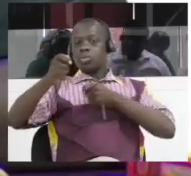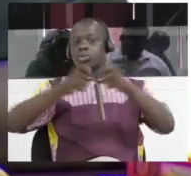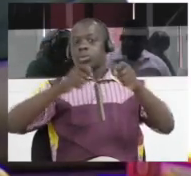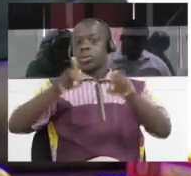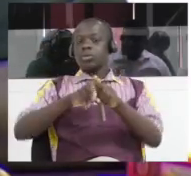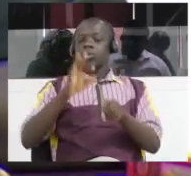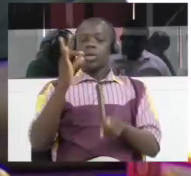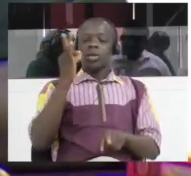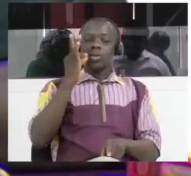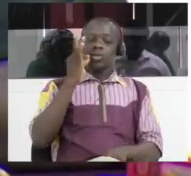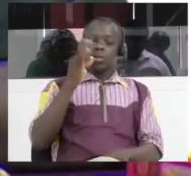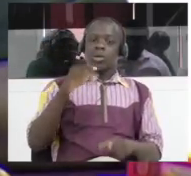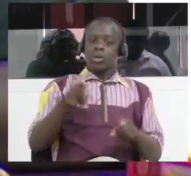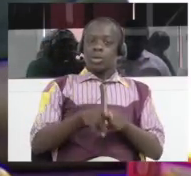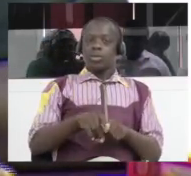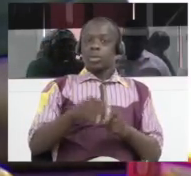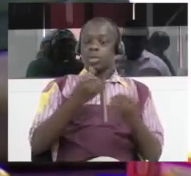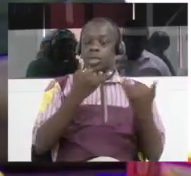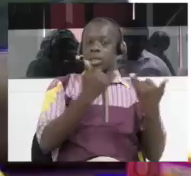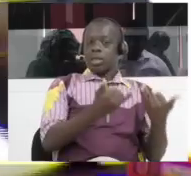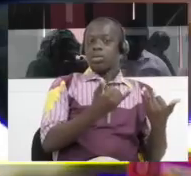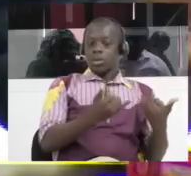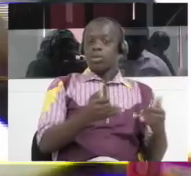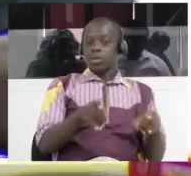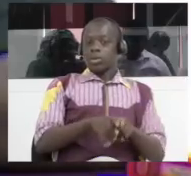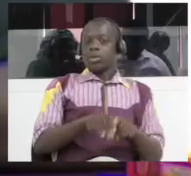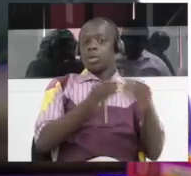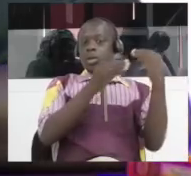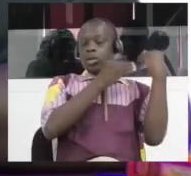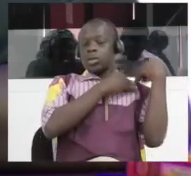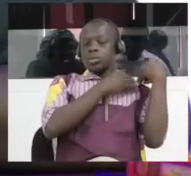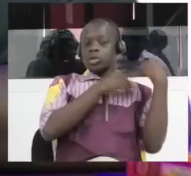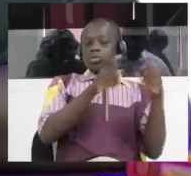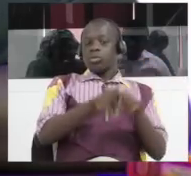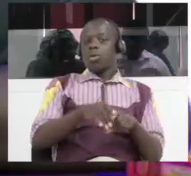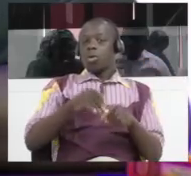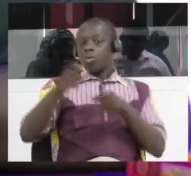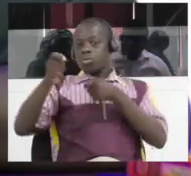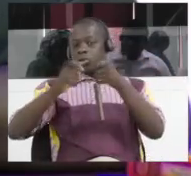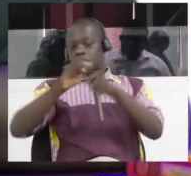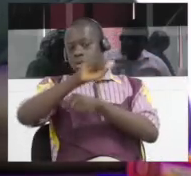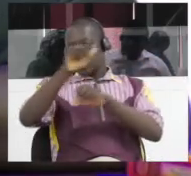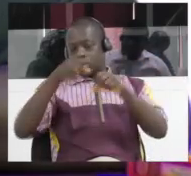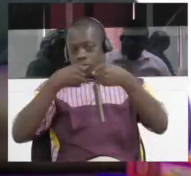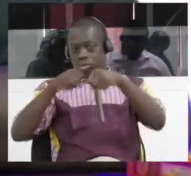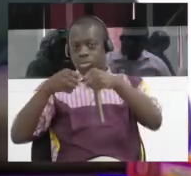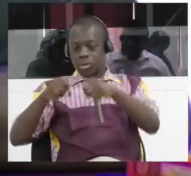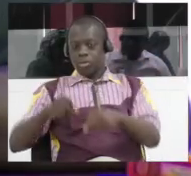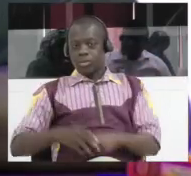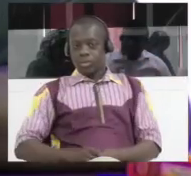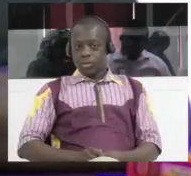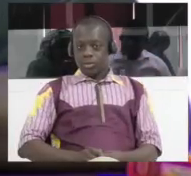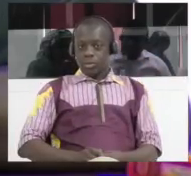training, and then I was answerable to the colonel responsible for operations and